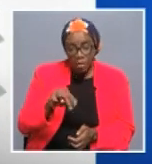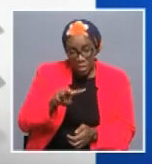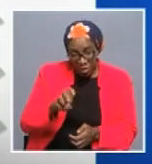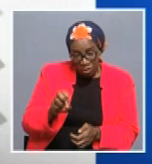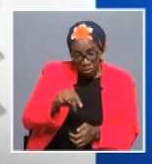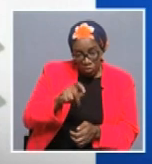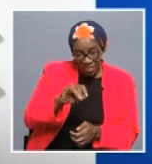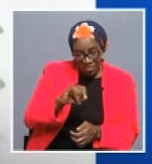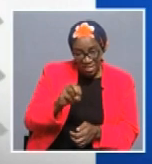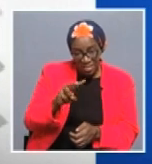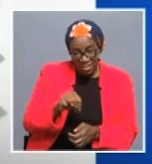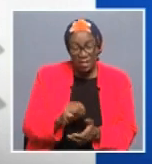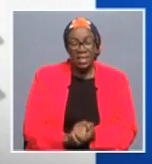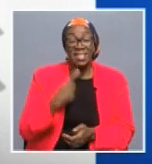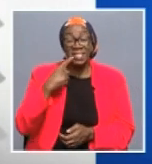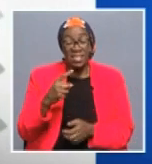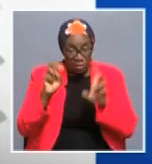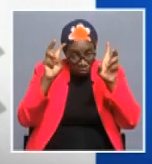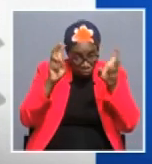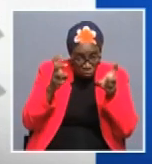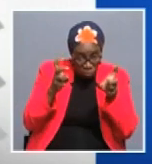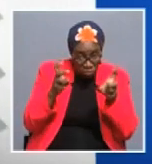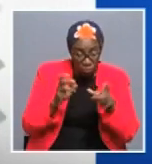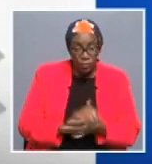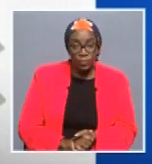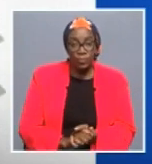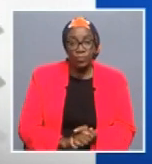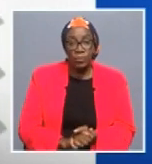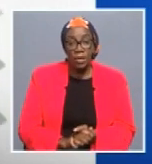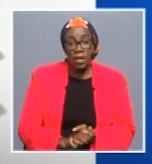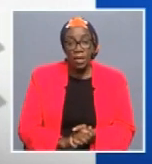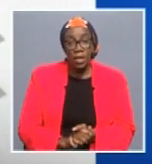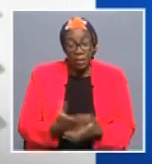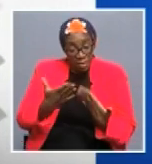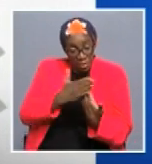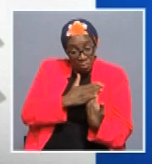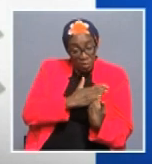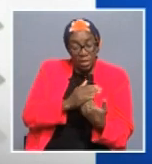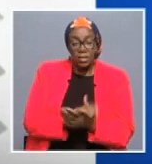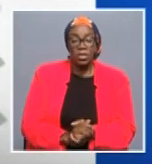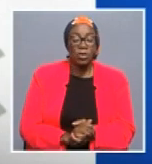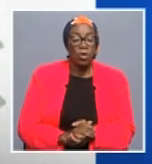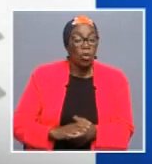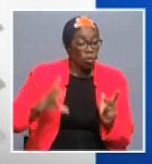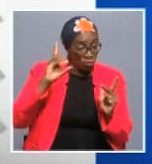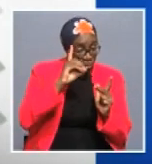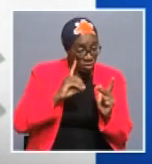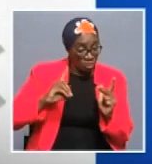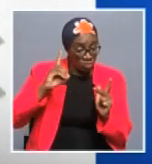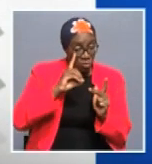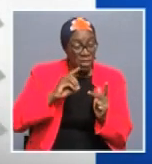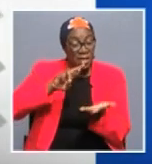the following, if I may quote in full: the immunity of a diplomatic agent from